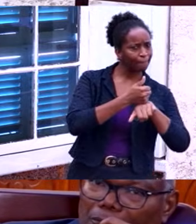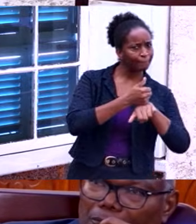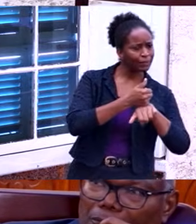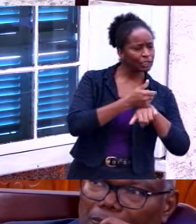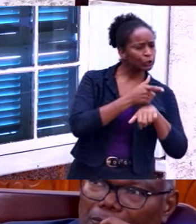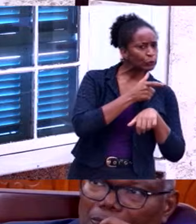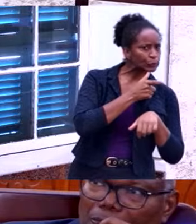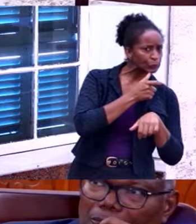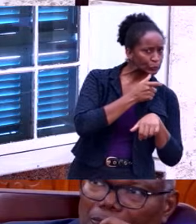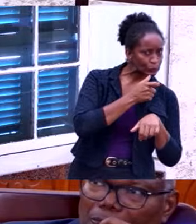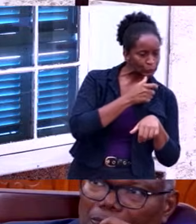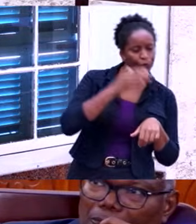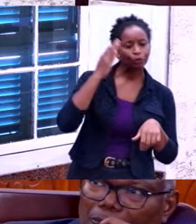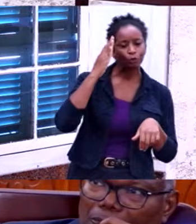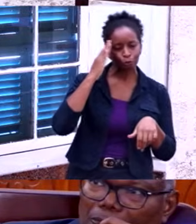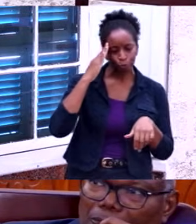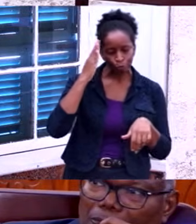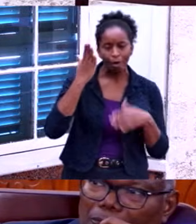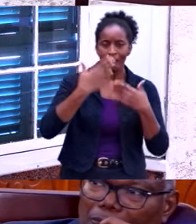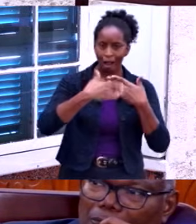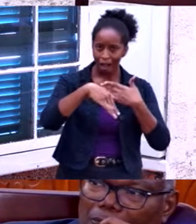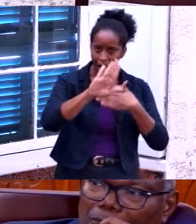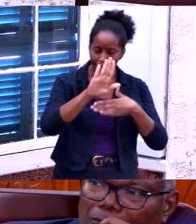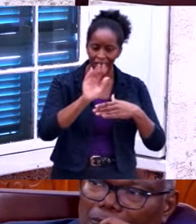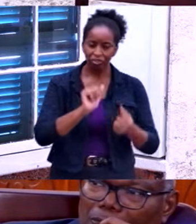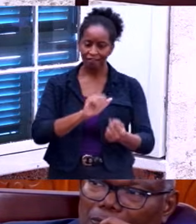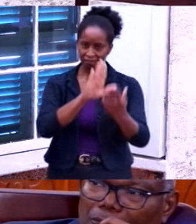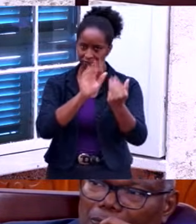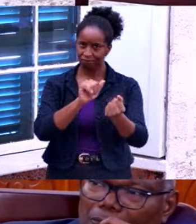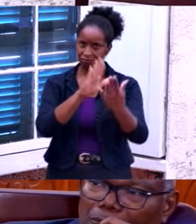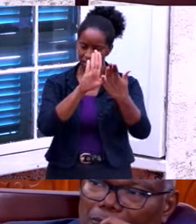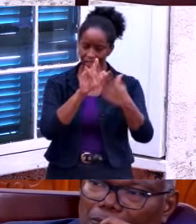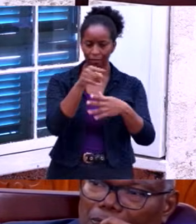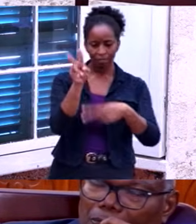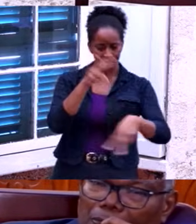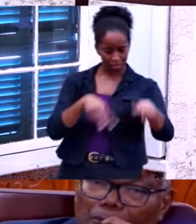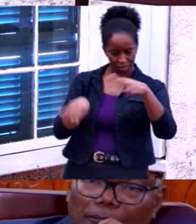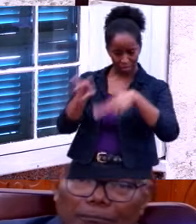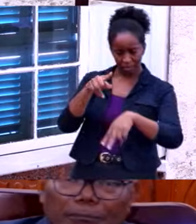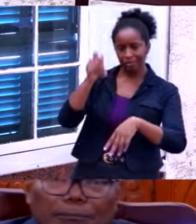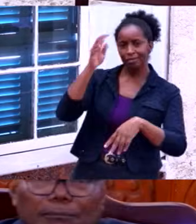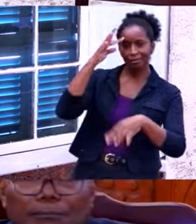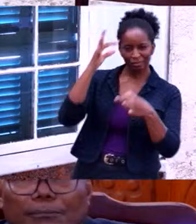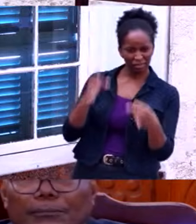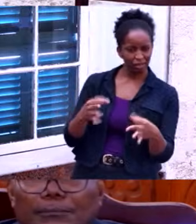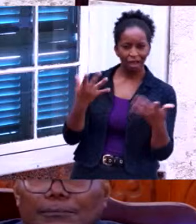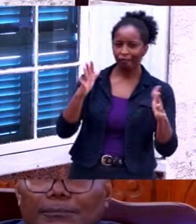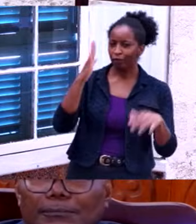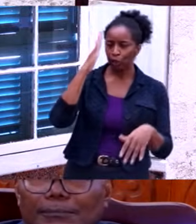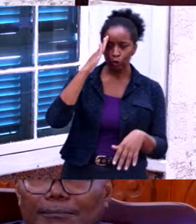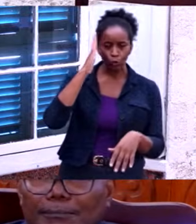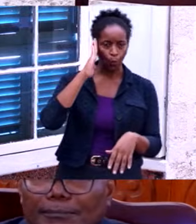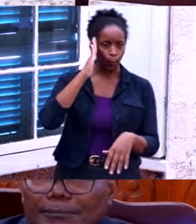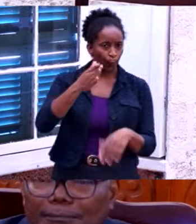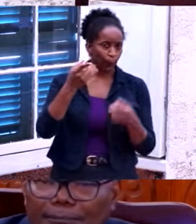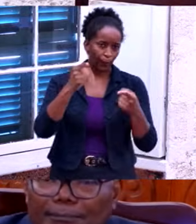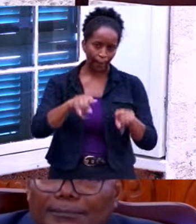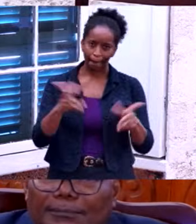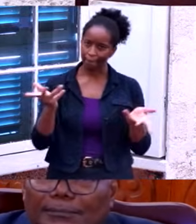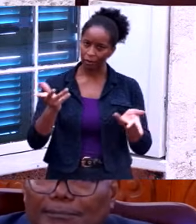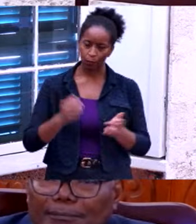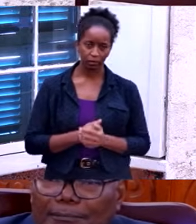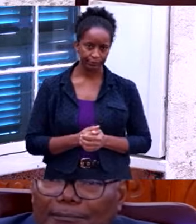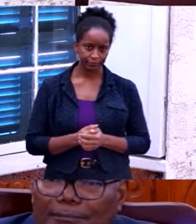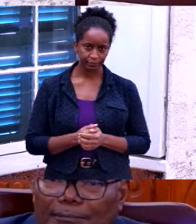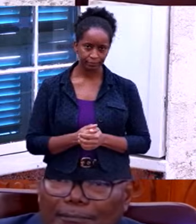shift according to the political perspective that is the dominant perspective at the time. So I am not going to